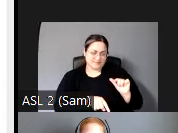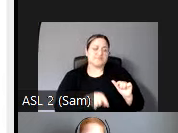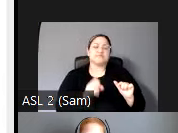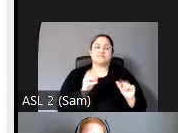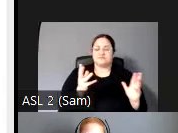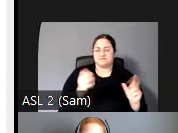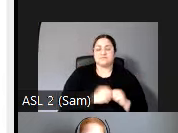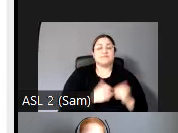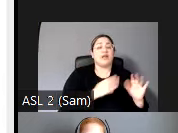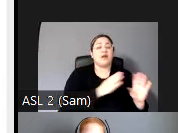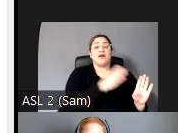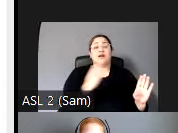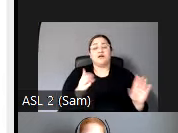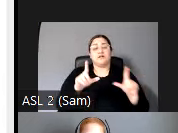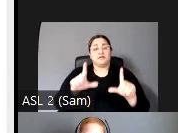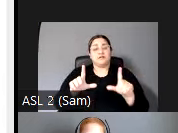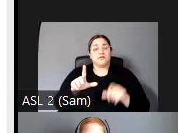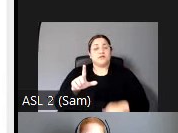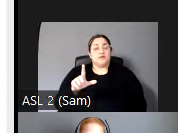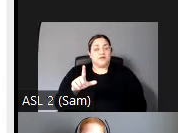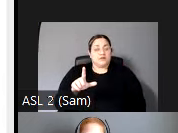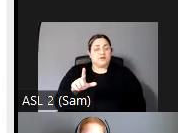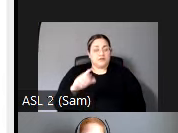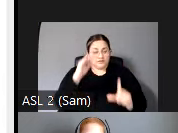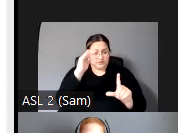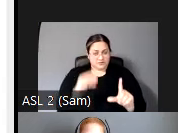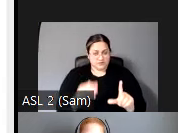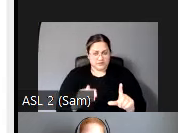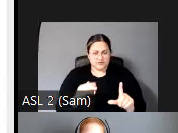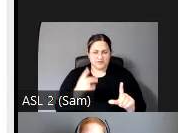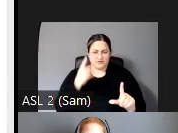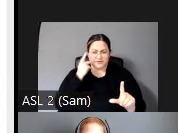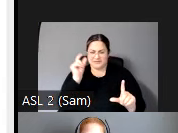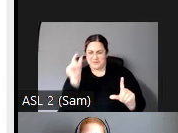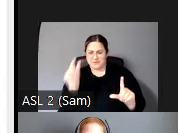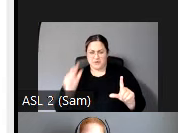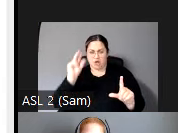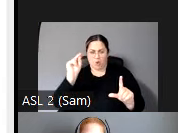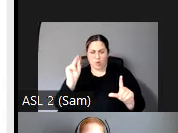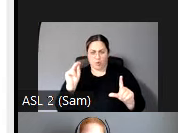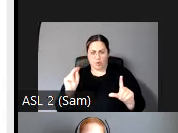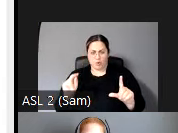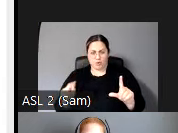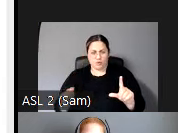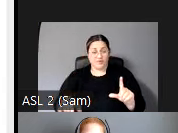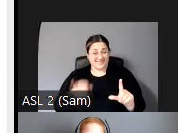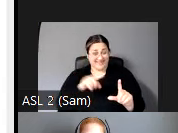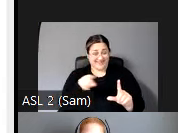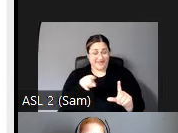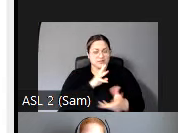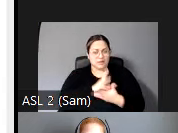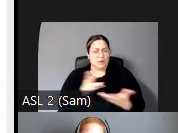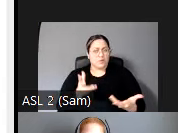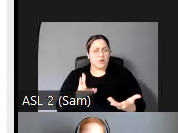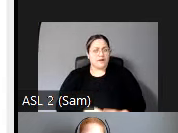side of the page. You're going to see a lot of no's there. So do we have a dementia strategy in operation in this